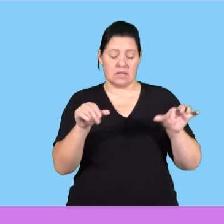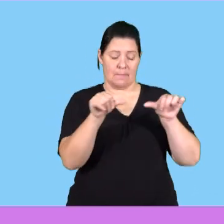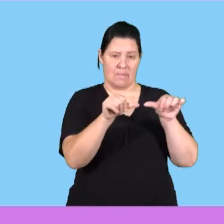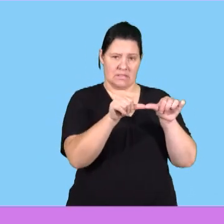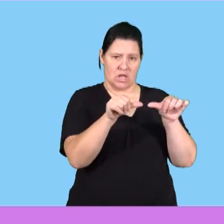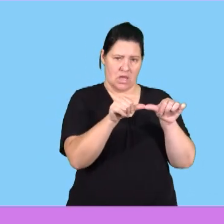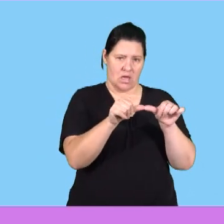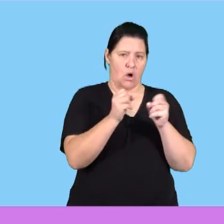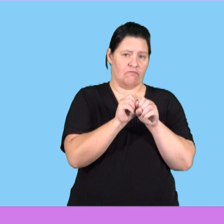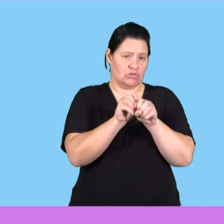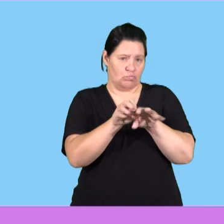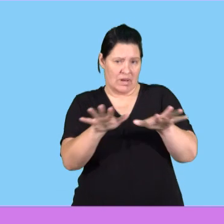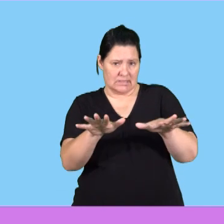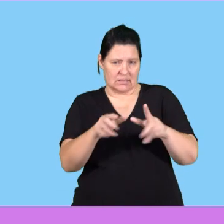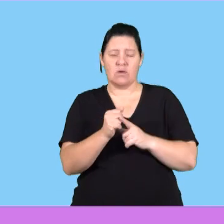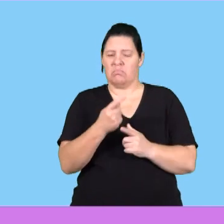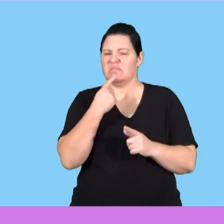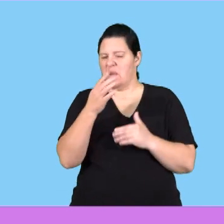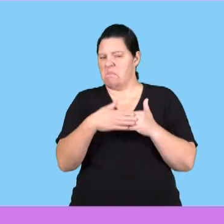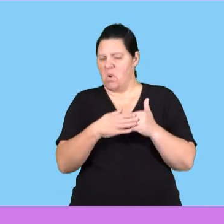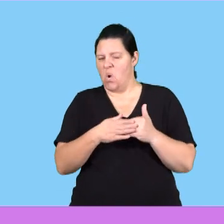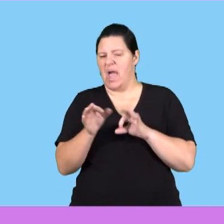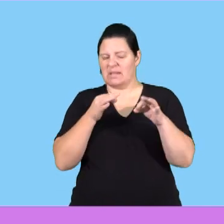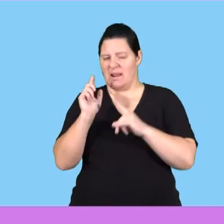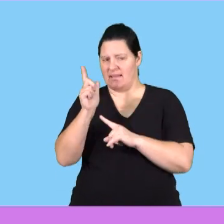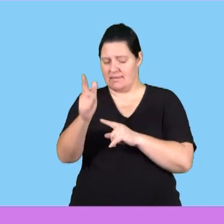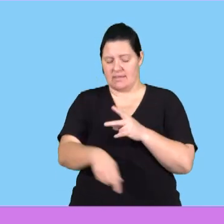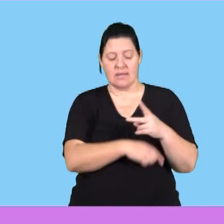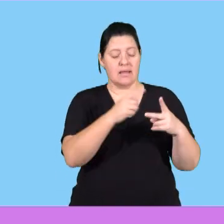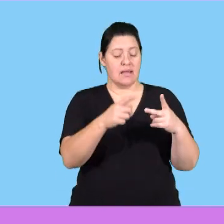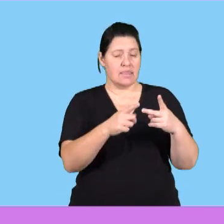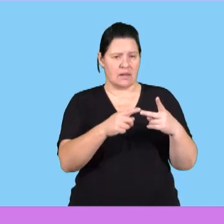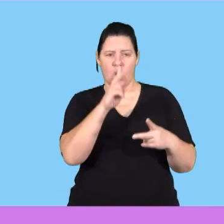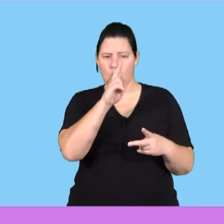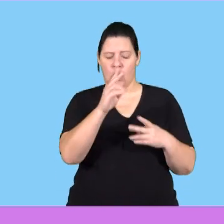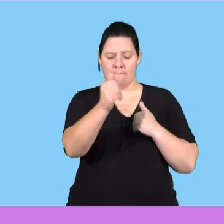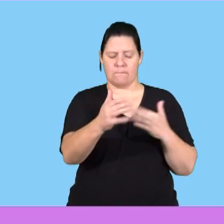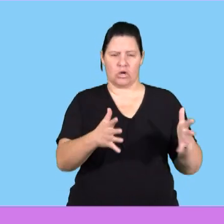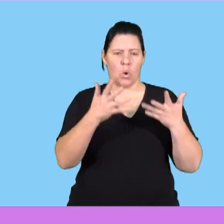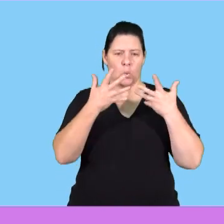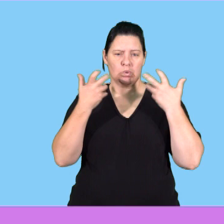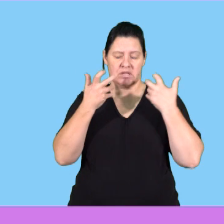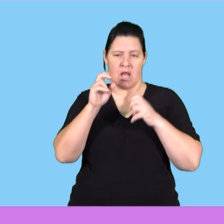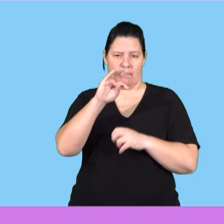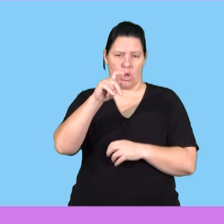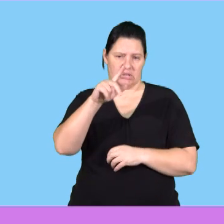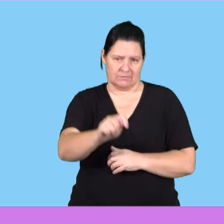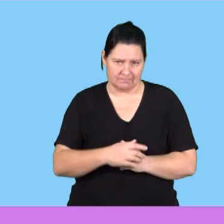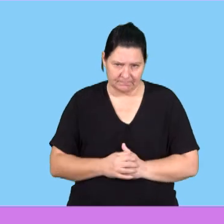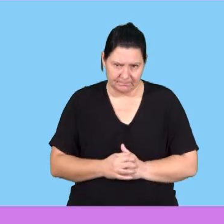start with the measures of spread, and I'll say a bit more once we get to that point. And thereafter, we look at box and whisker